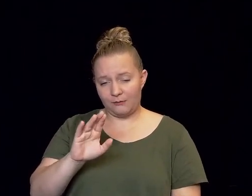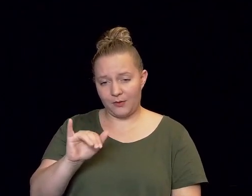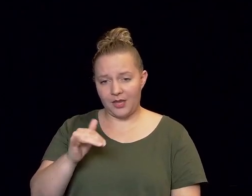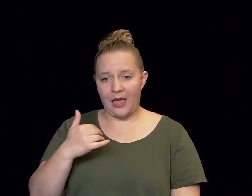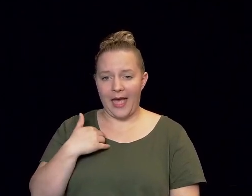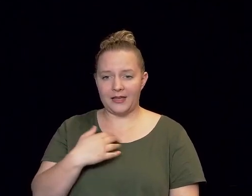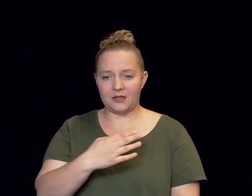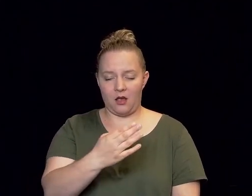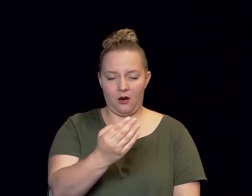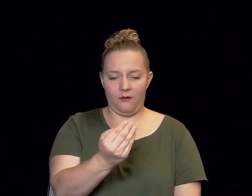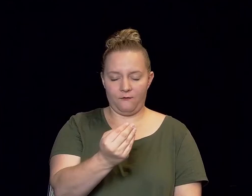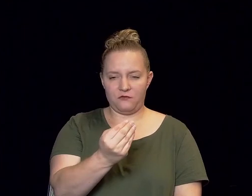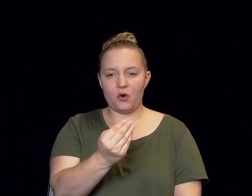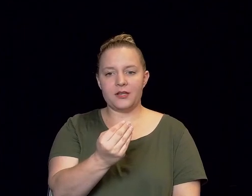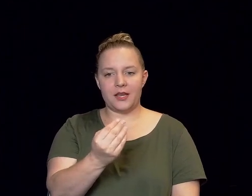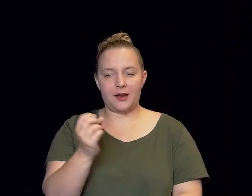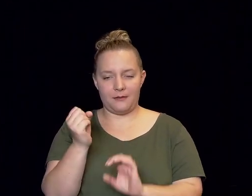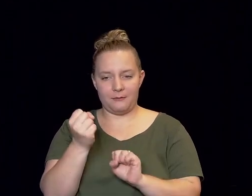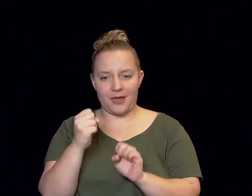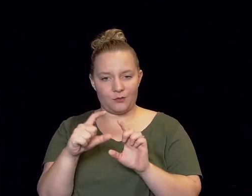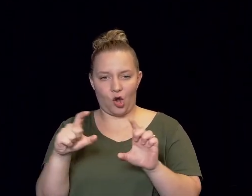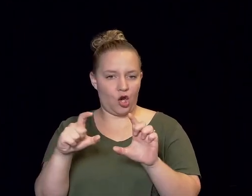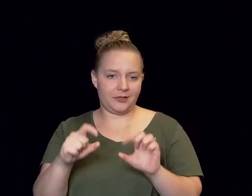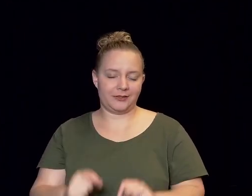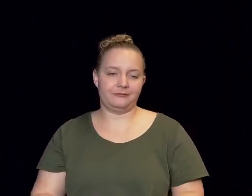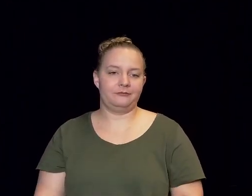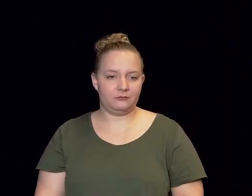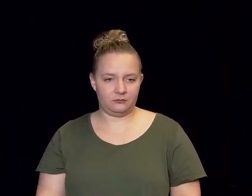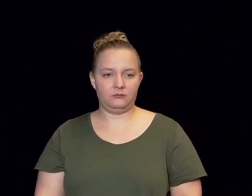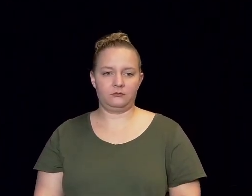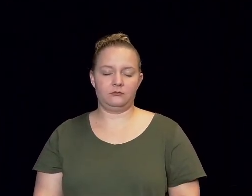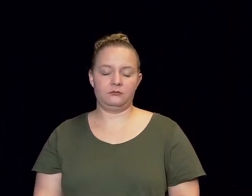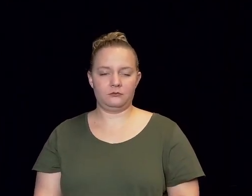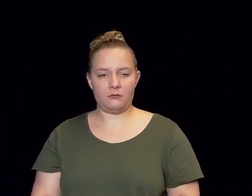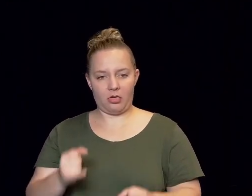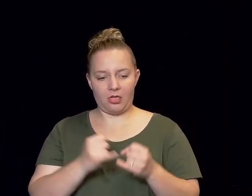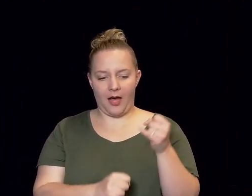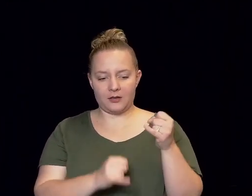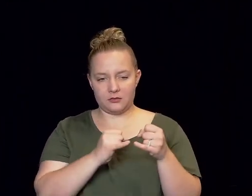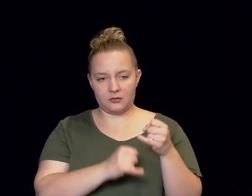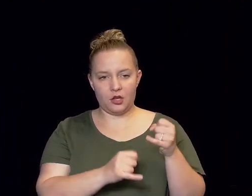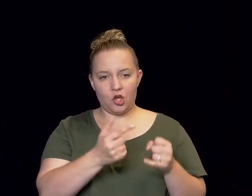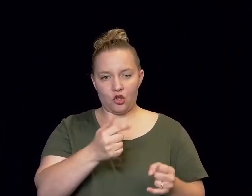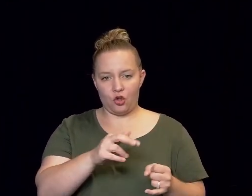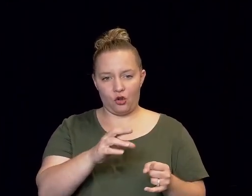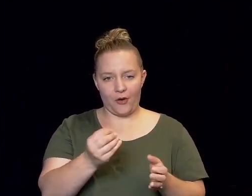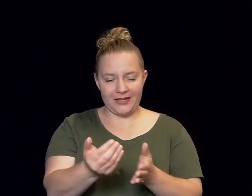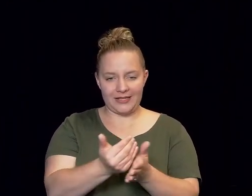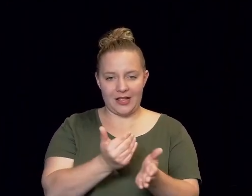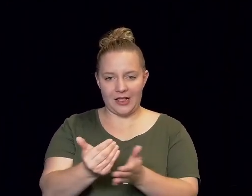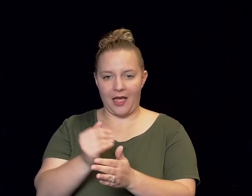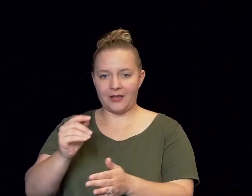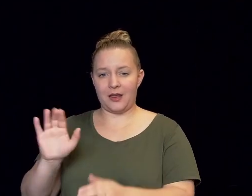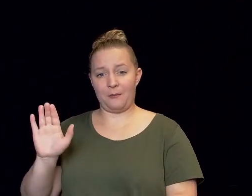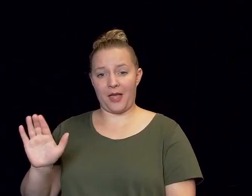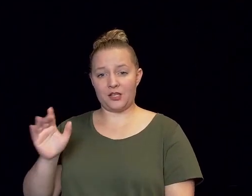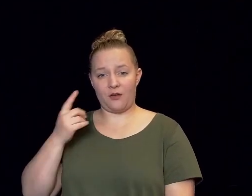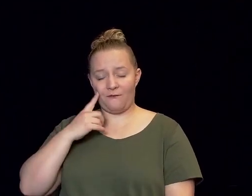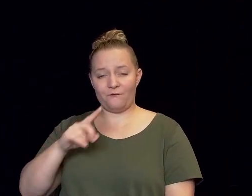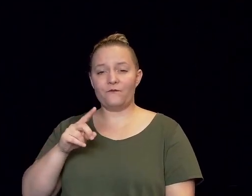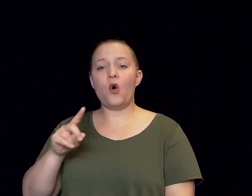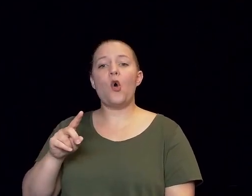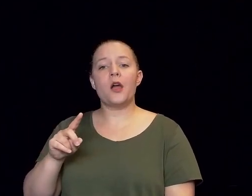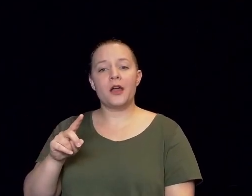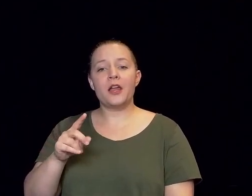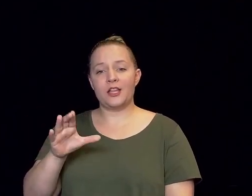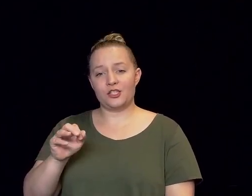has 14 baseball cards. And this last one, Grace collected pledges for her charity